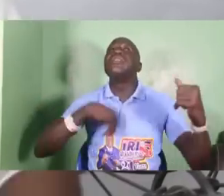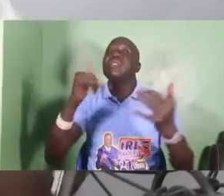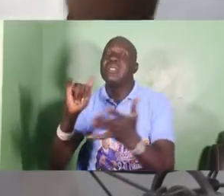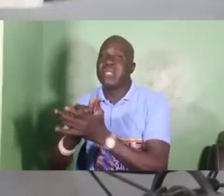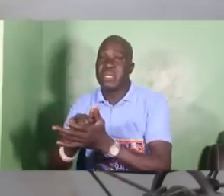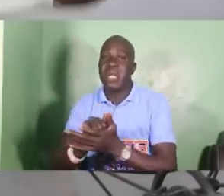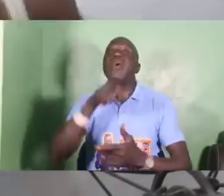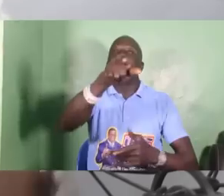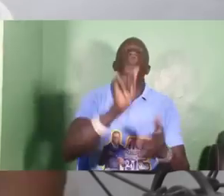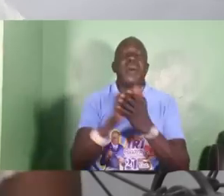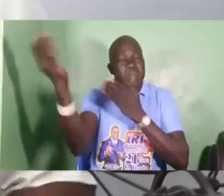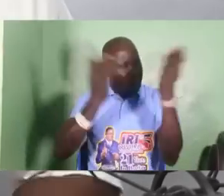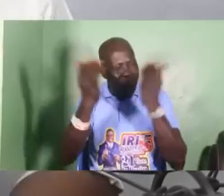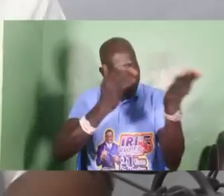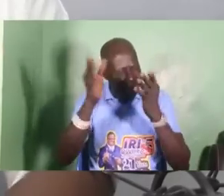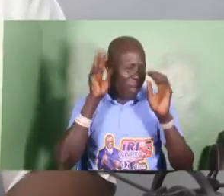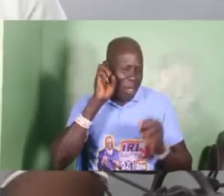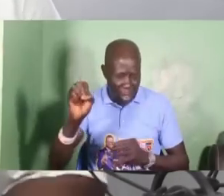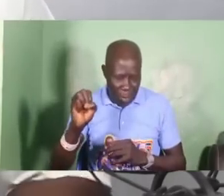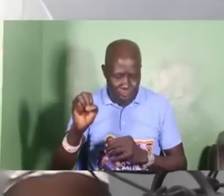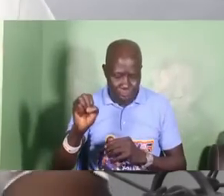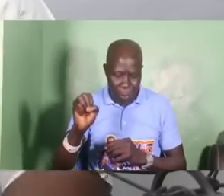Lord says, you are going to serve me.